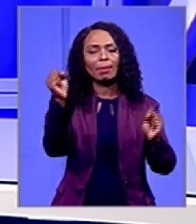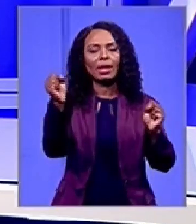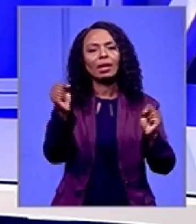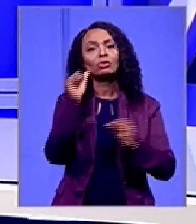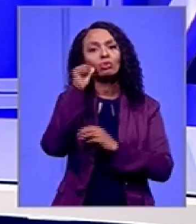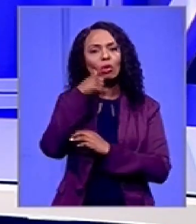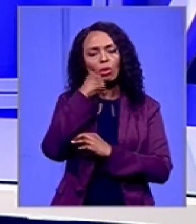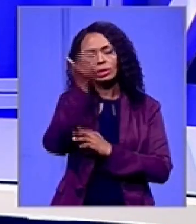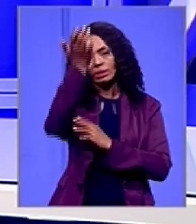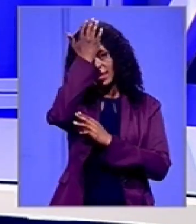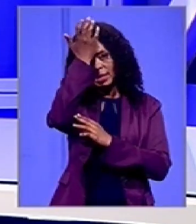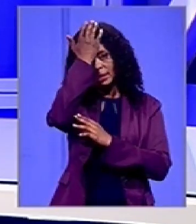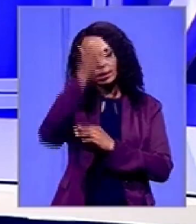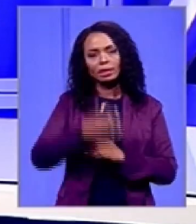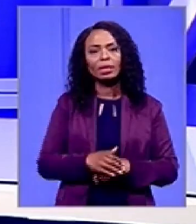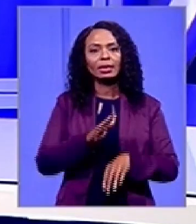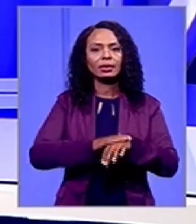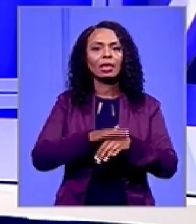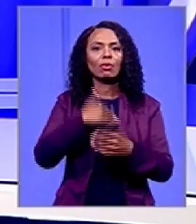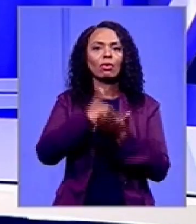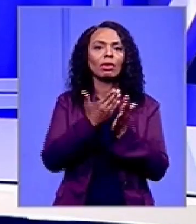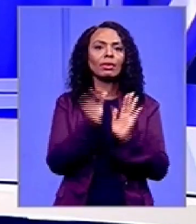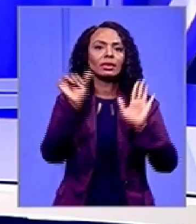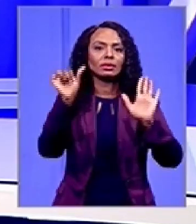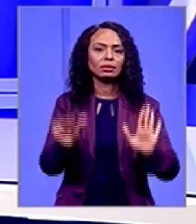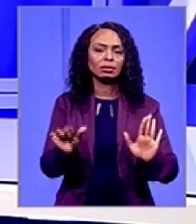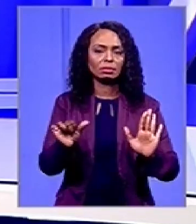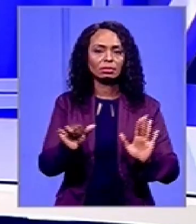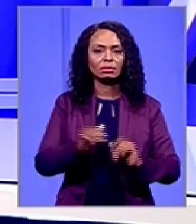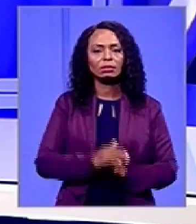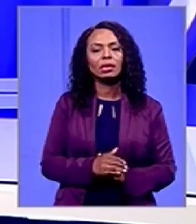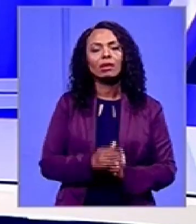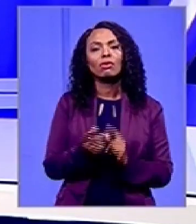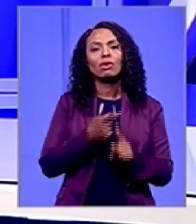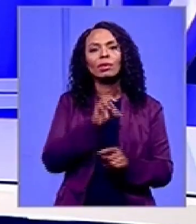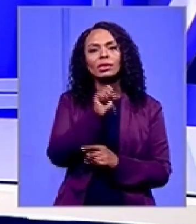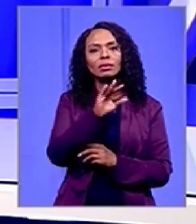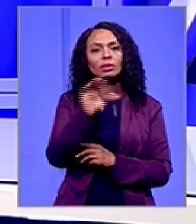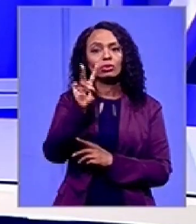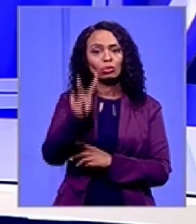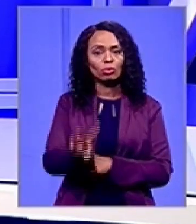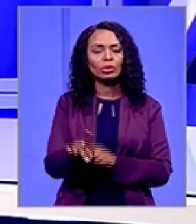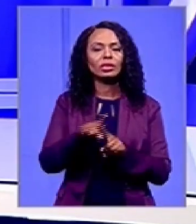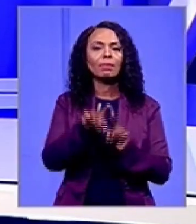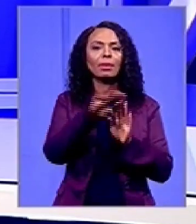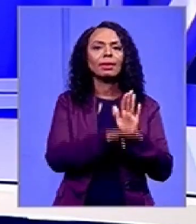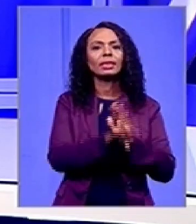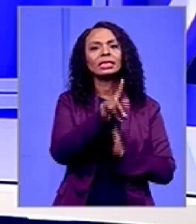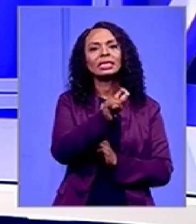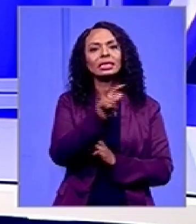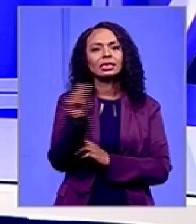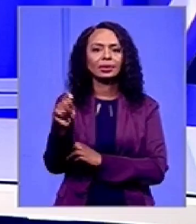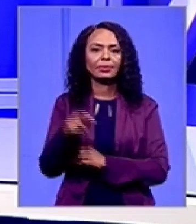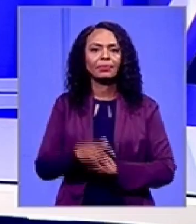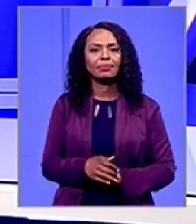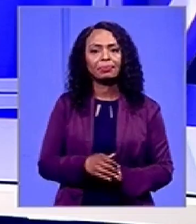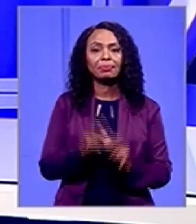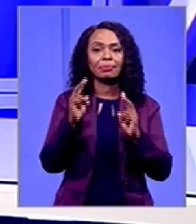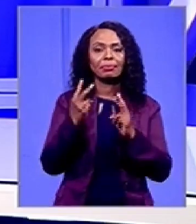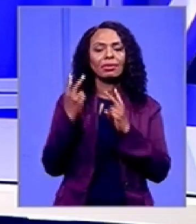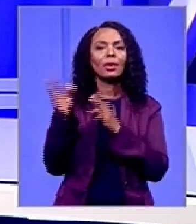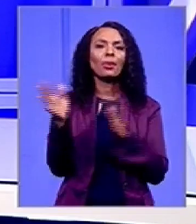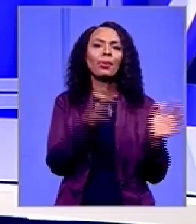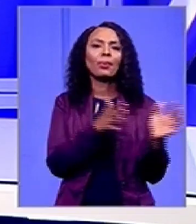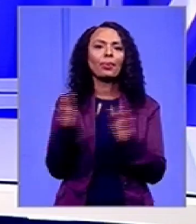Sepedi ka moso metsotso e le 15 morago ga ura ya borataro maitsibo mo SABC2 le DTT. Ga jana ke go tlogela